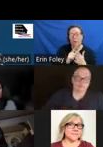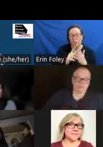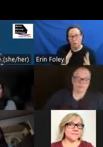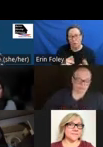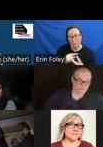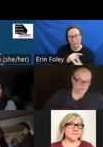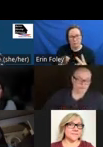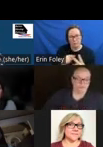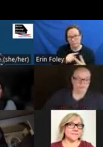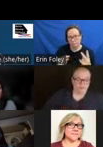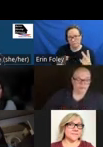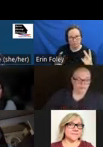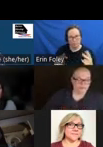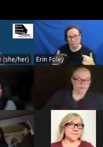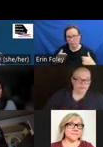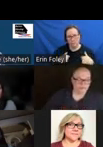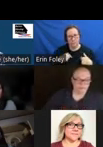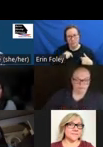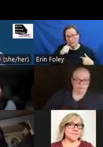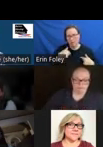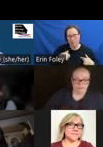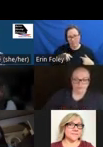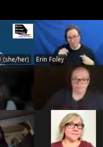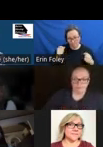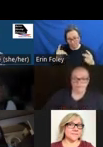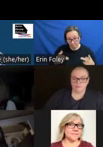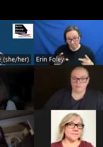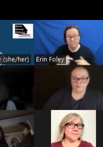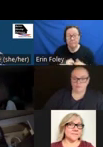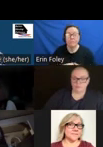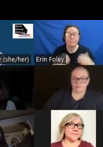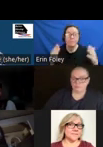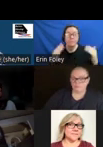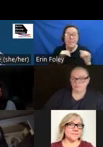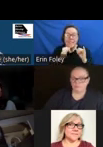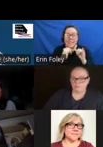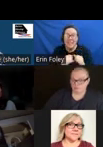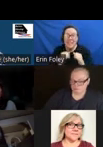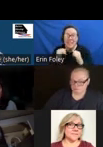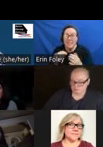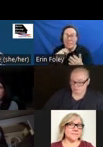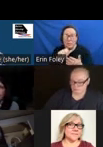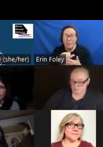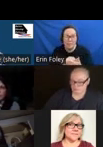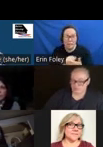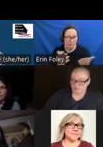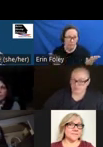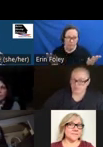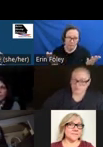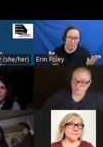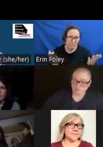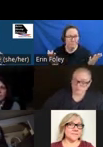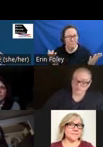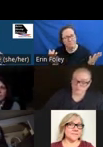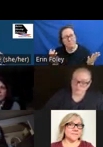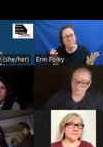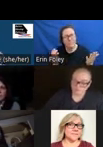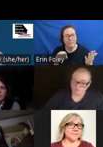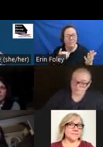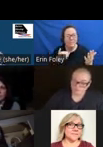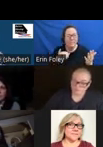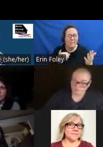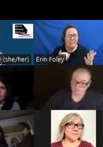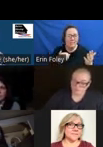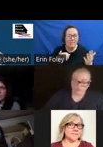For the sake of time, I'm not really going to talk about individual accounts. They are a theoretical possibility, but I've never actually